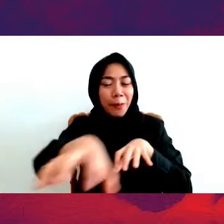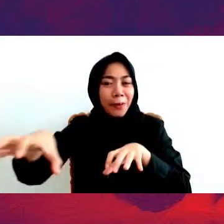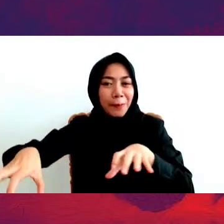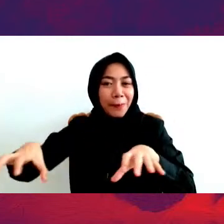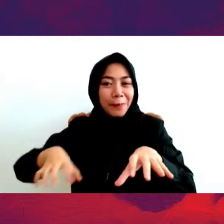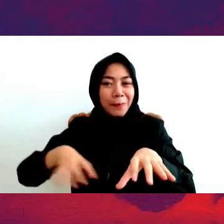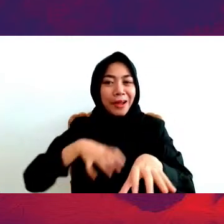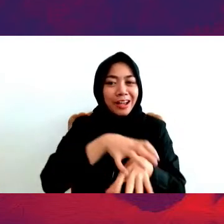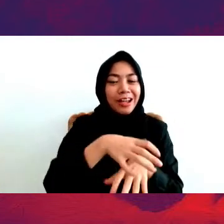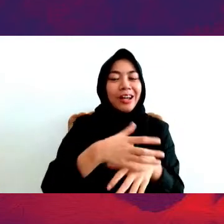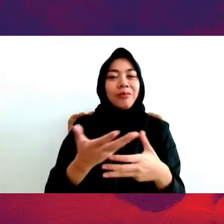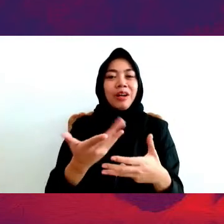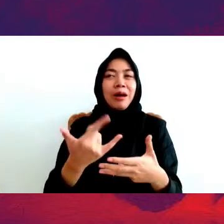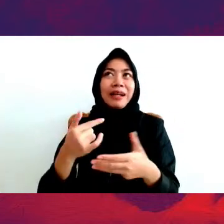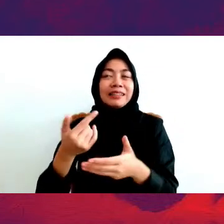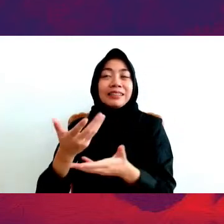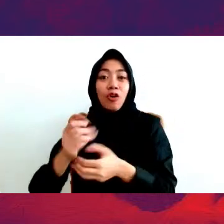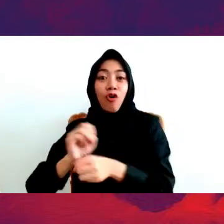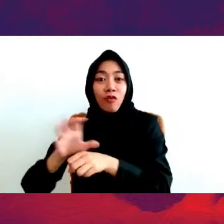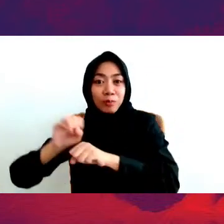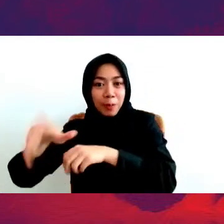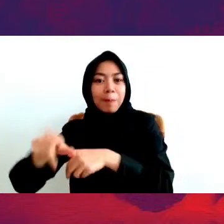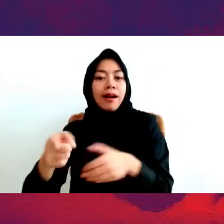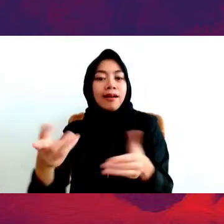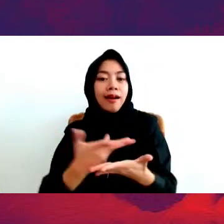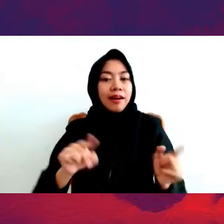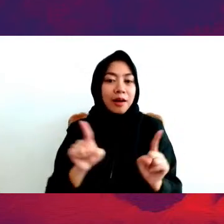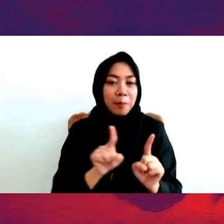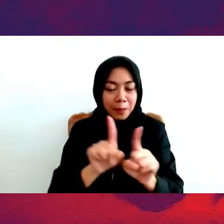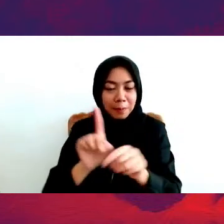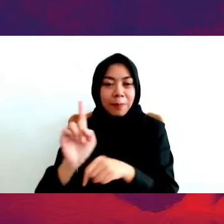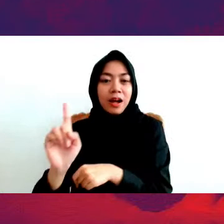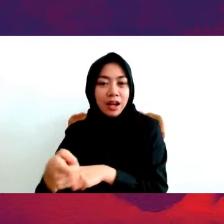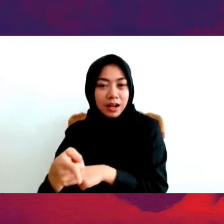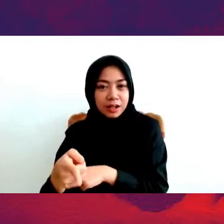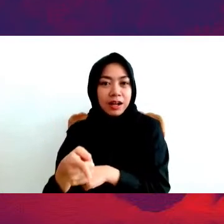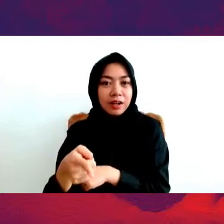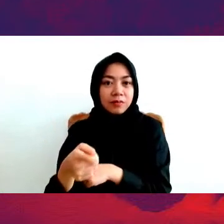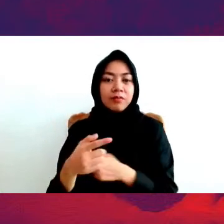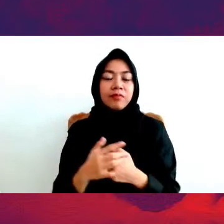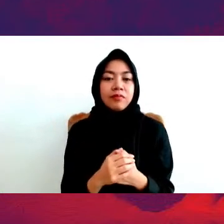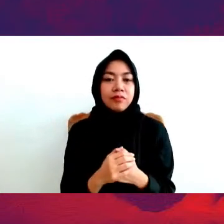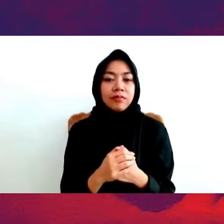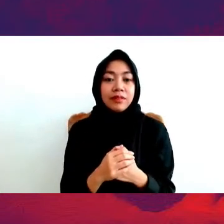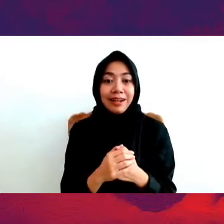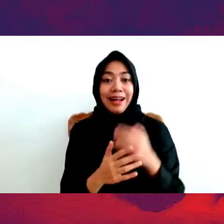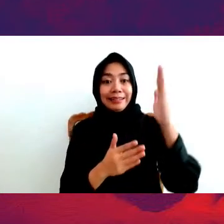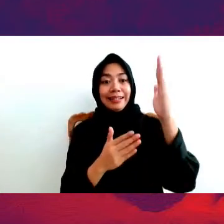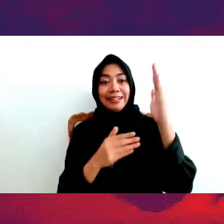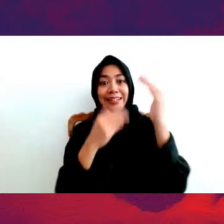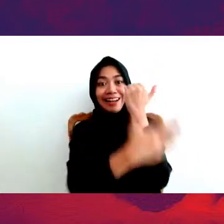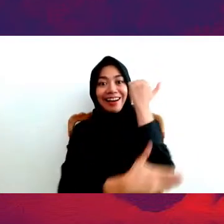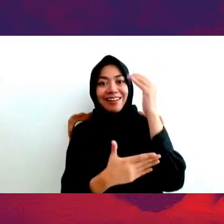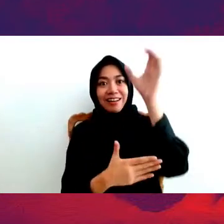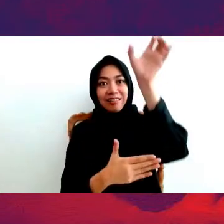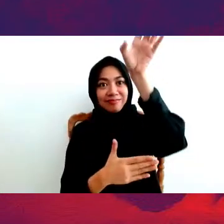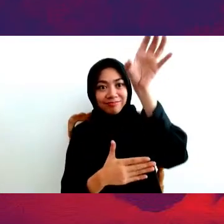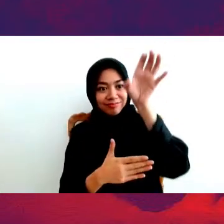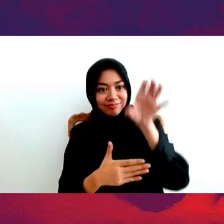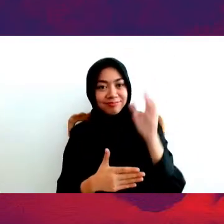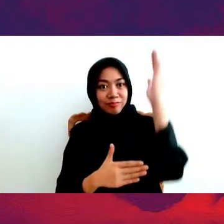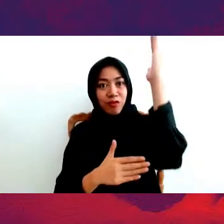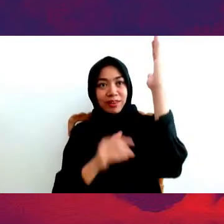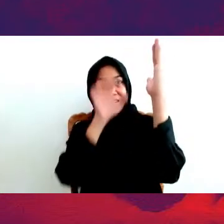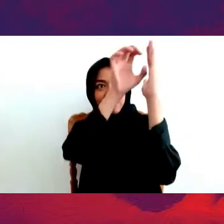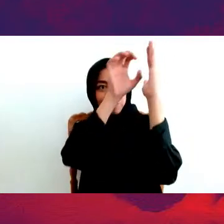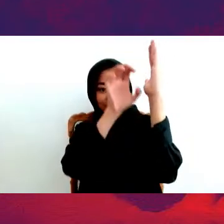phone surveys during the pandemic. And countries further up on the vertical line indicate that they